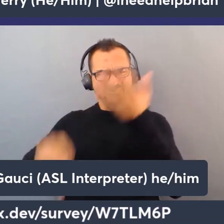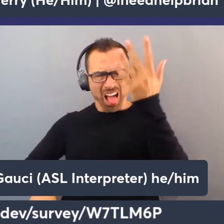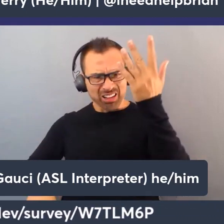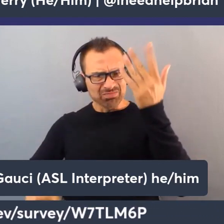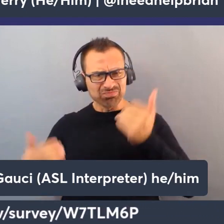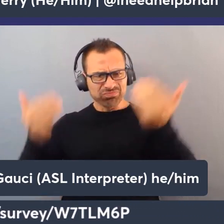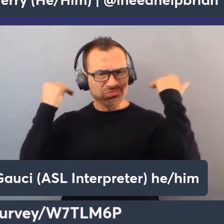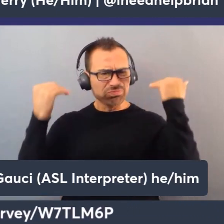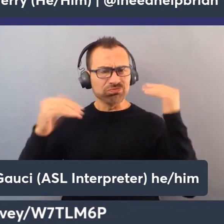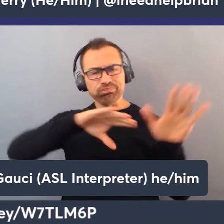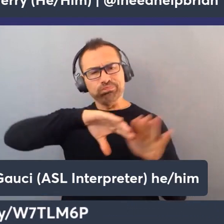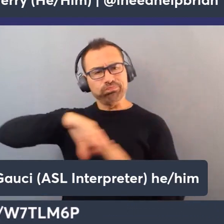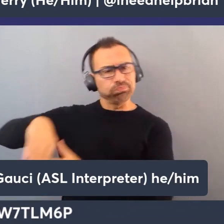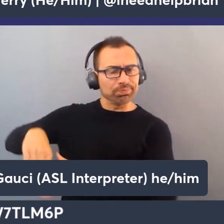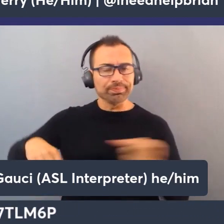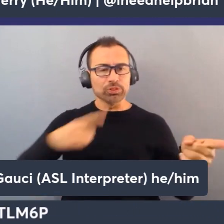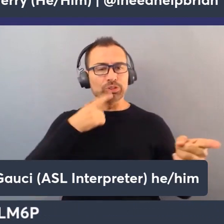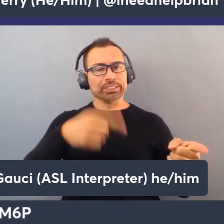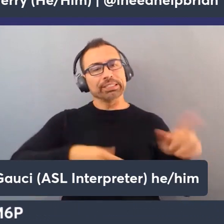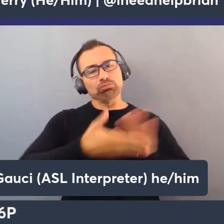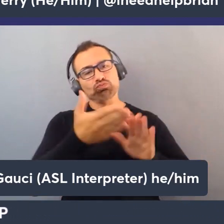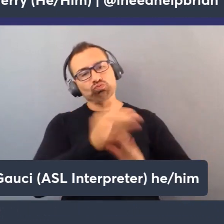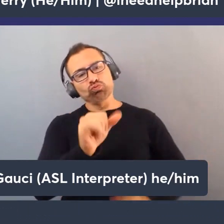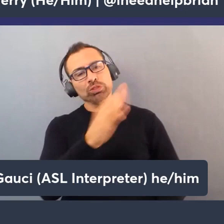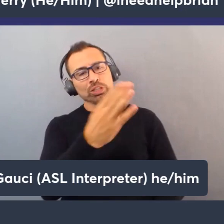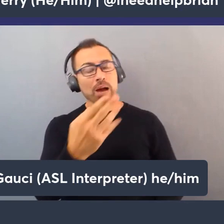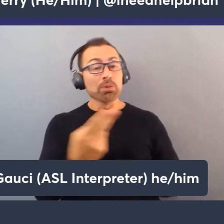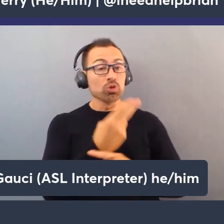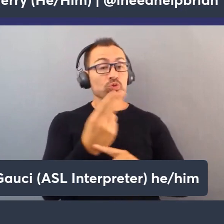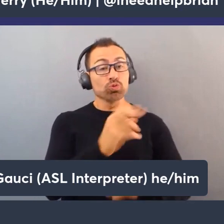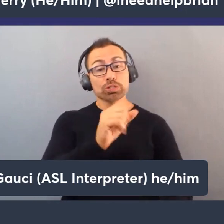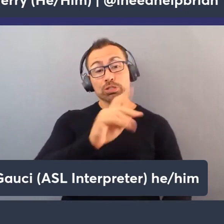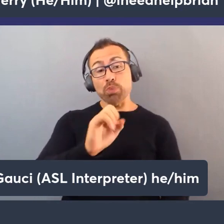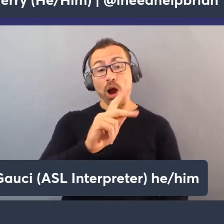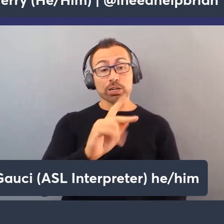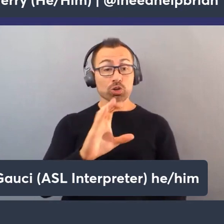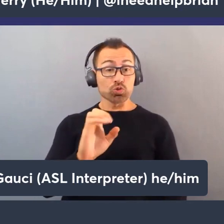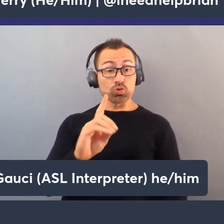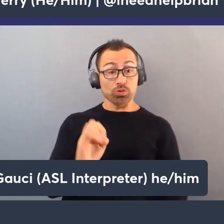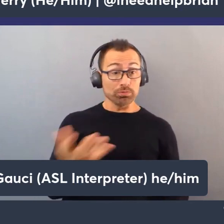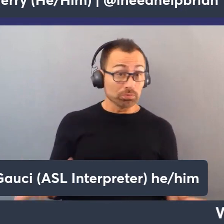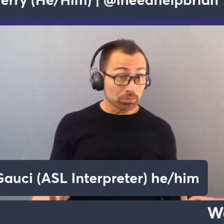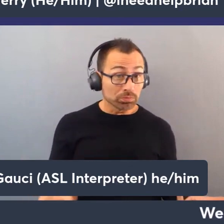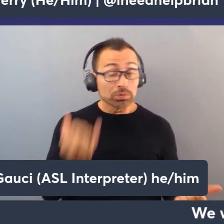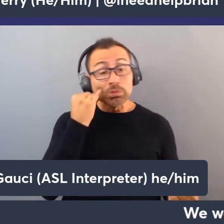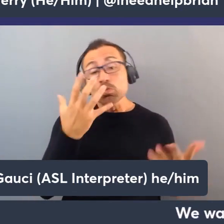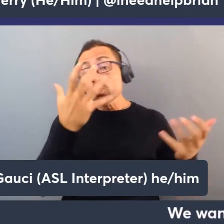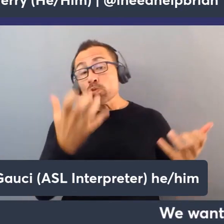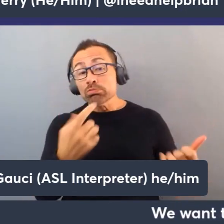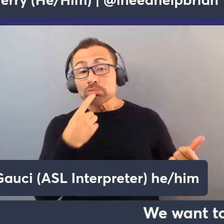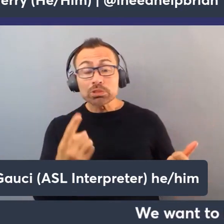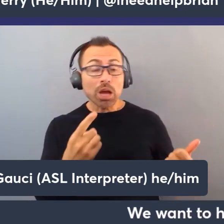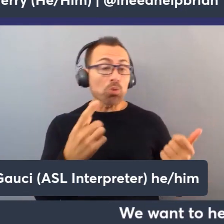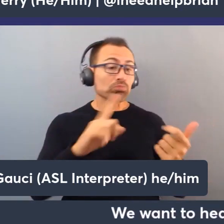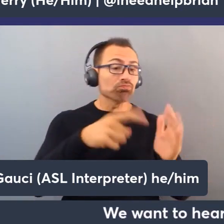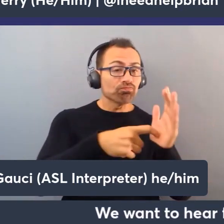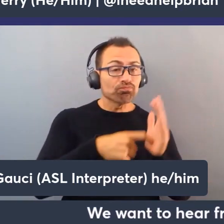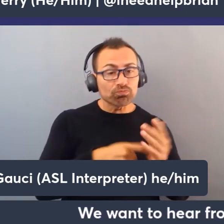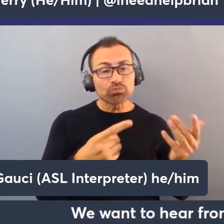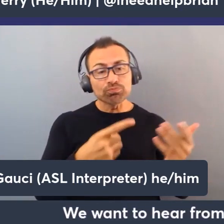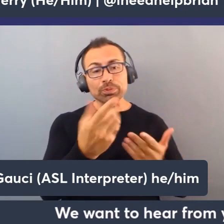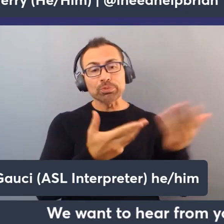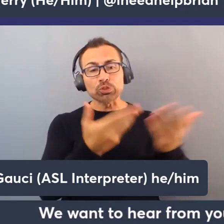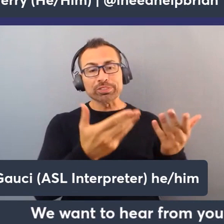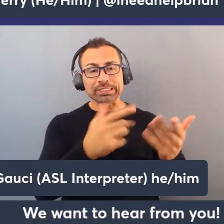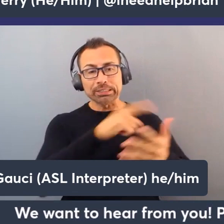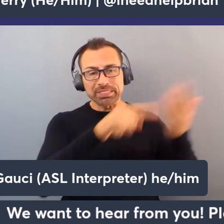want, you can tell it to give you a certain amount of resources, but you don't even have to do that. The service actually scales automatically for you as